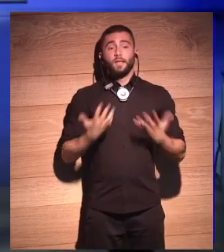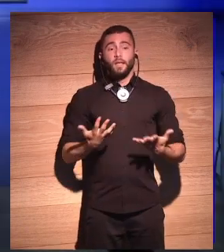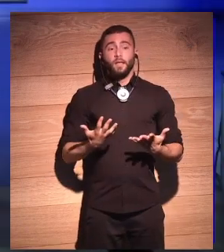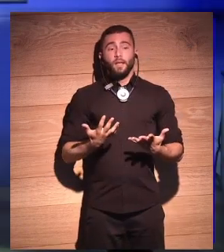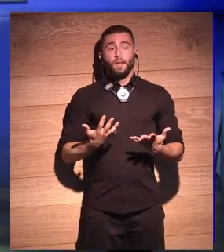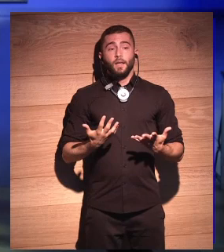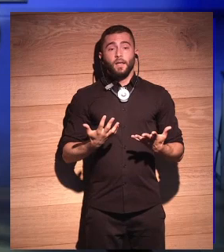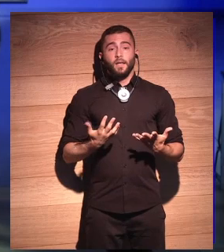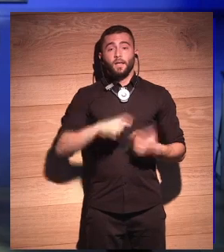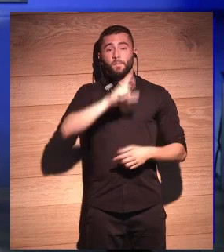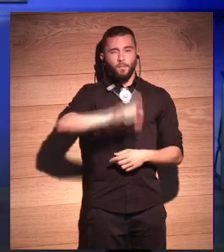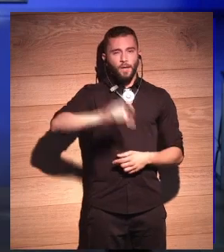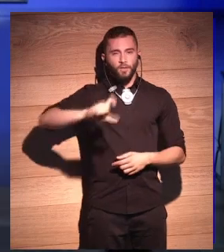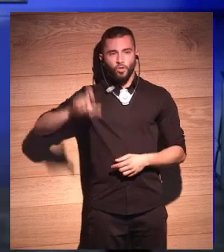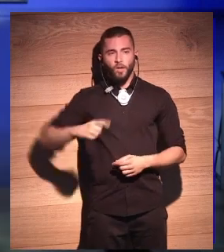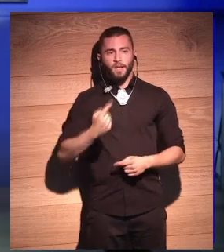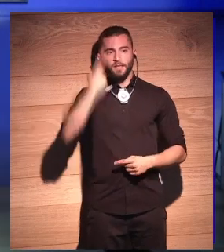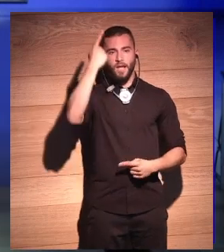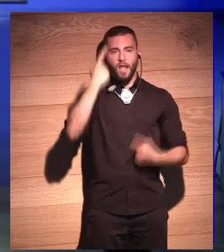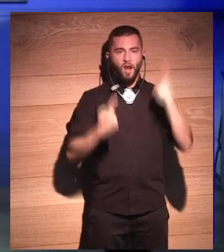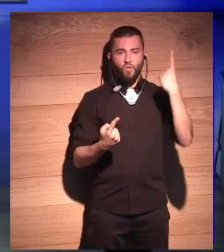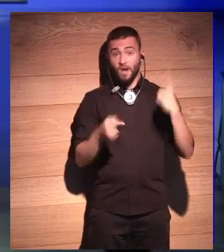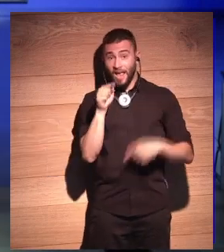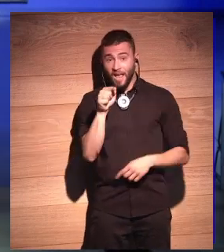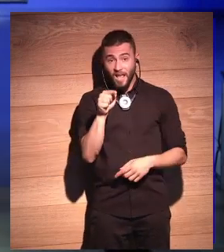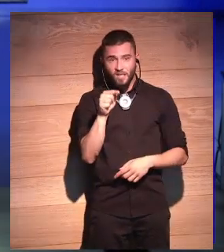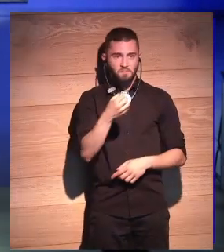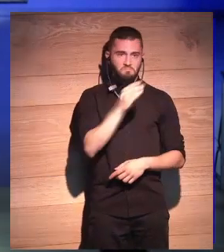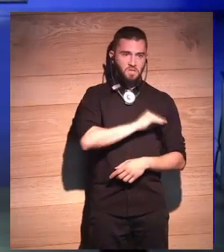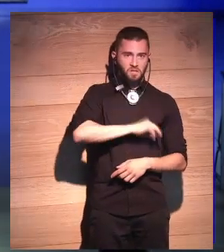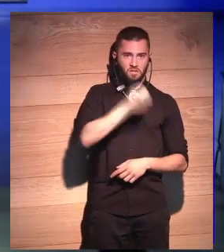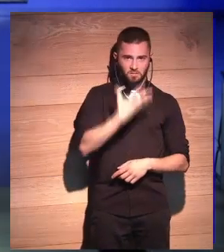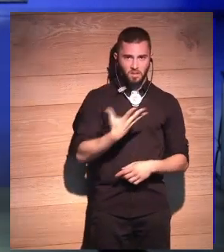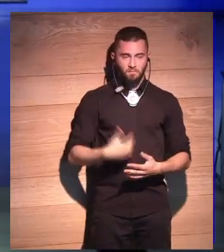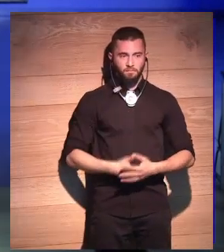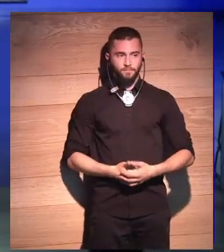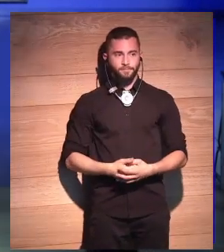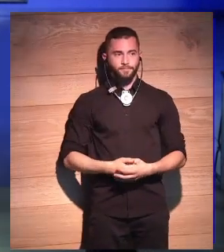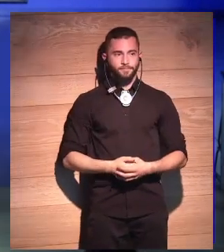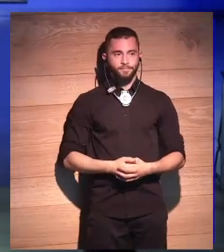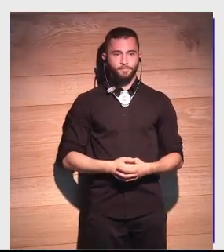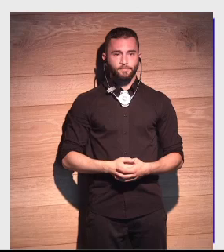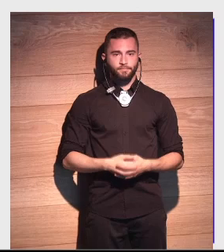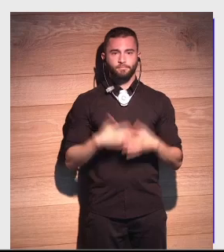this guy, kind of. We got a little trailer.